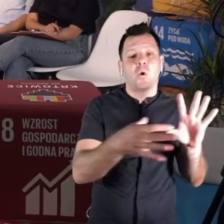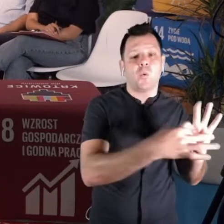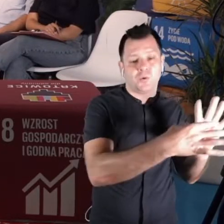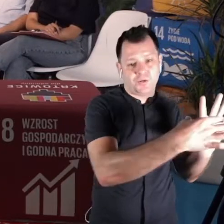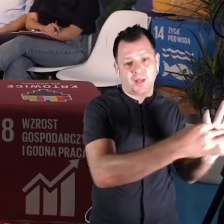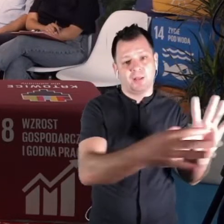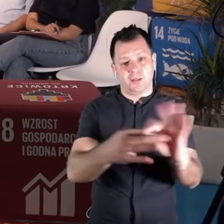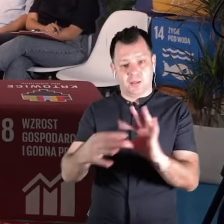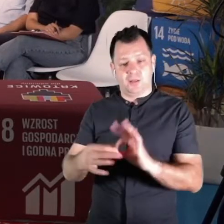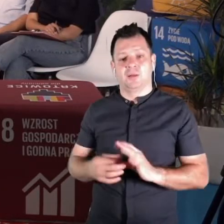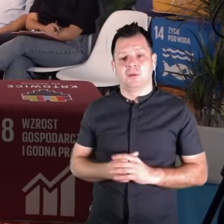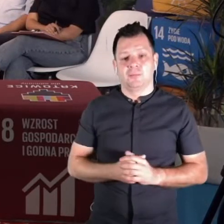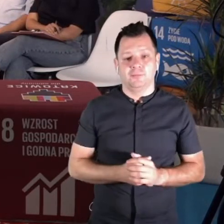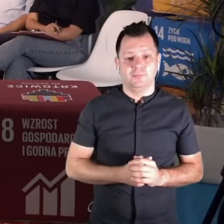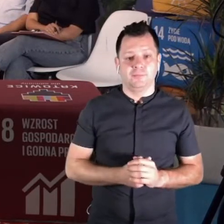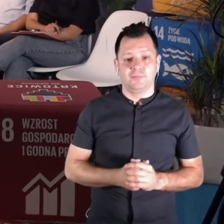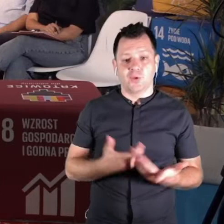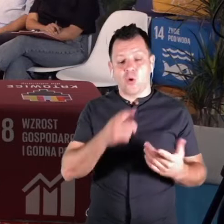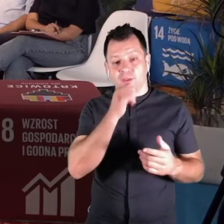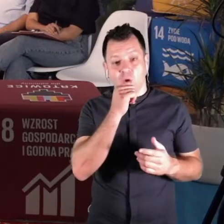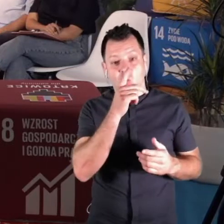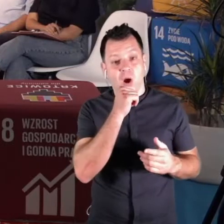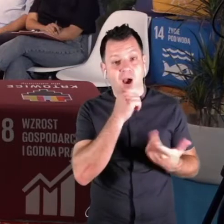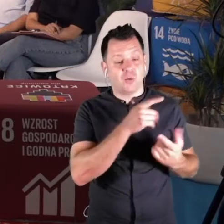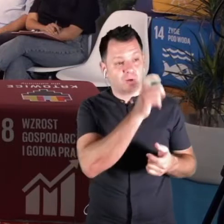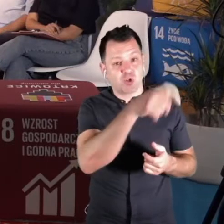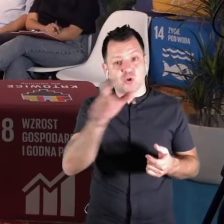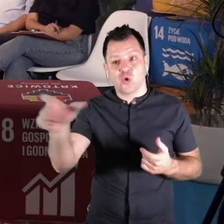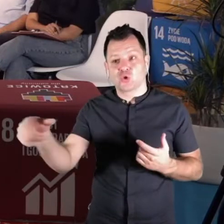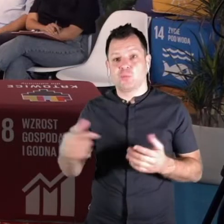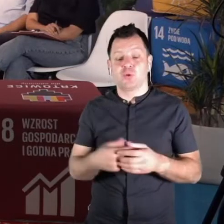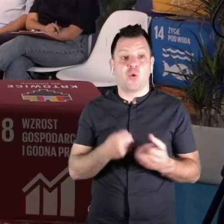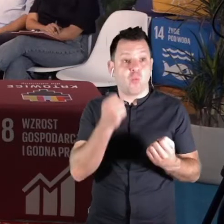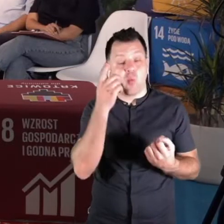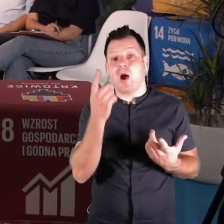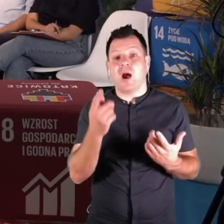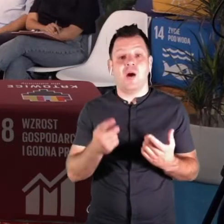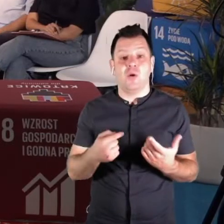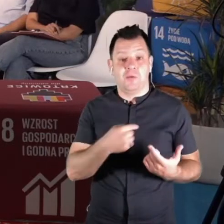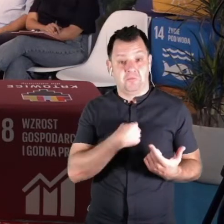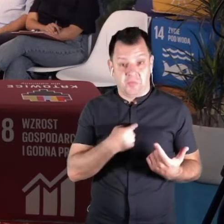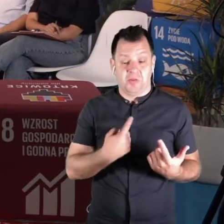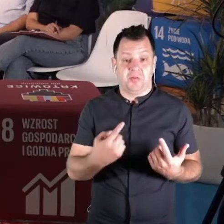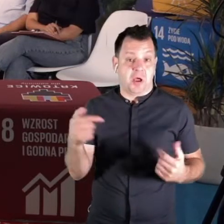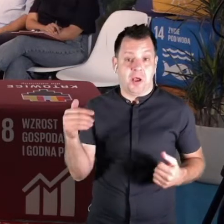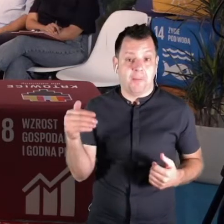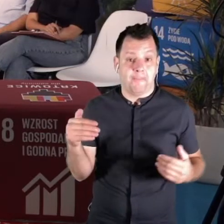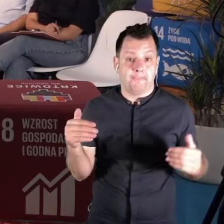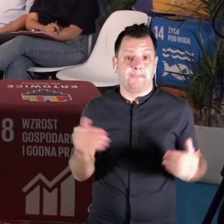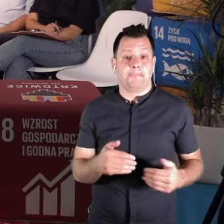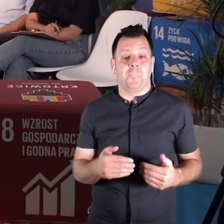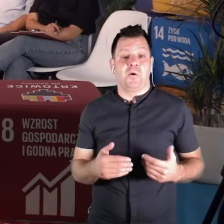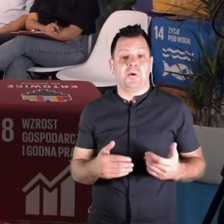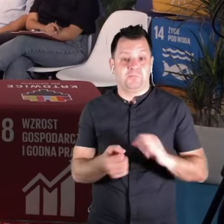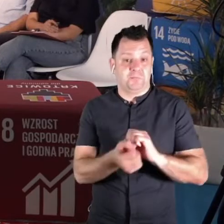work together on how we can change the city. Also give them some tools, so we think about education, how we can help them